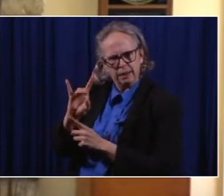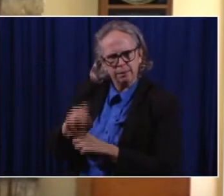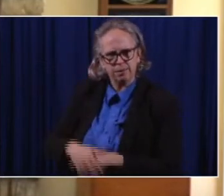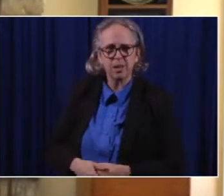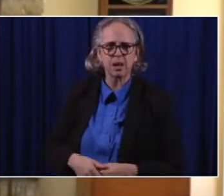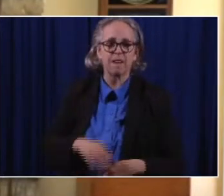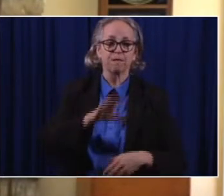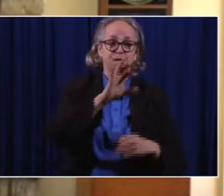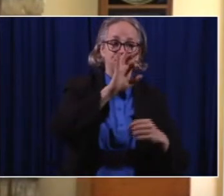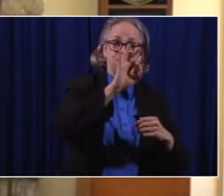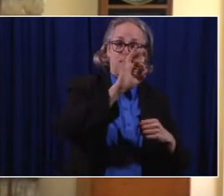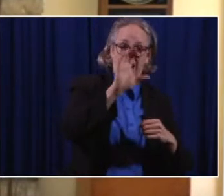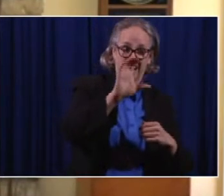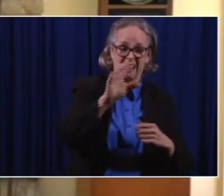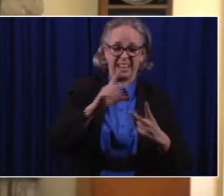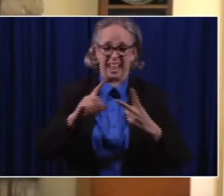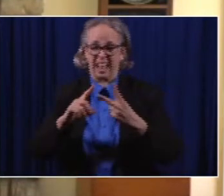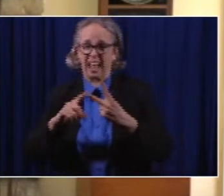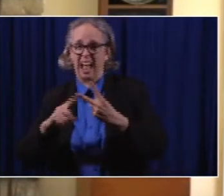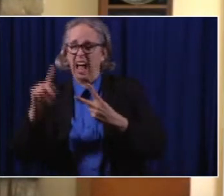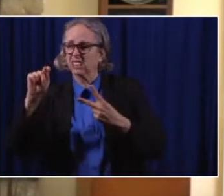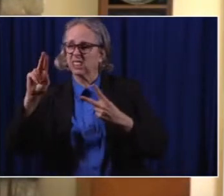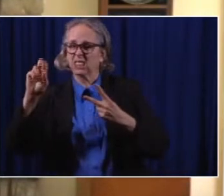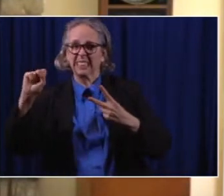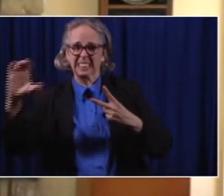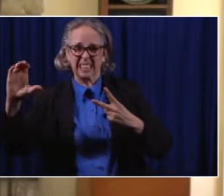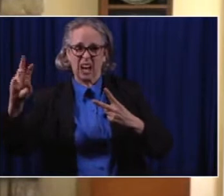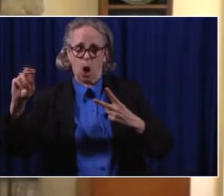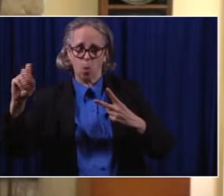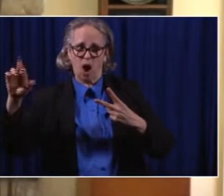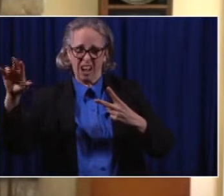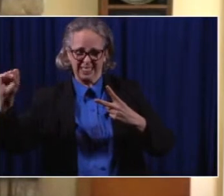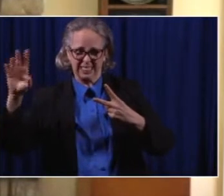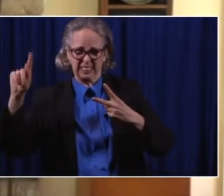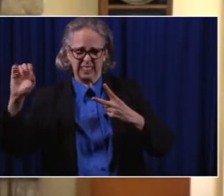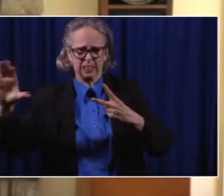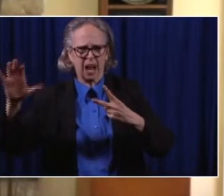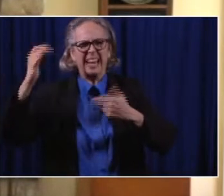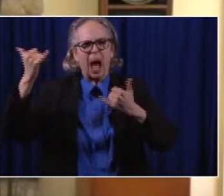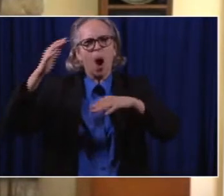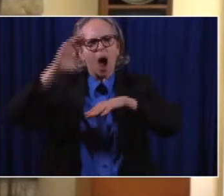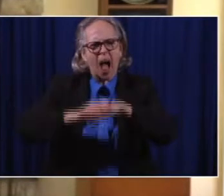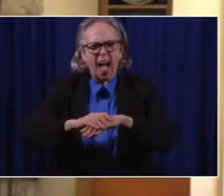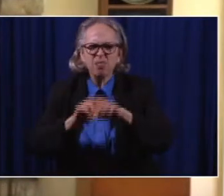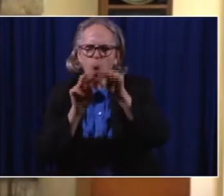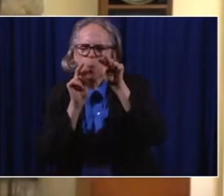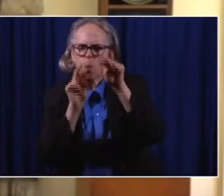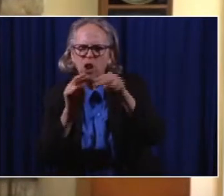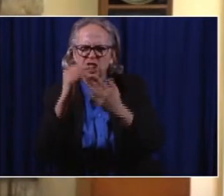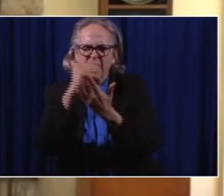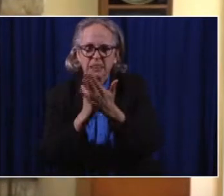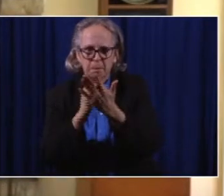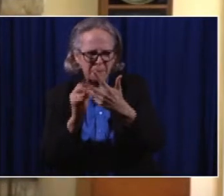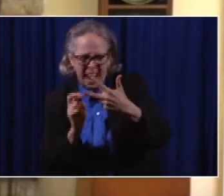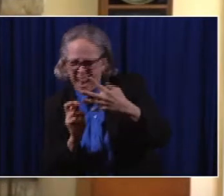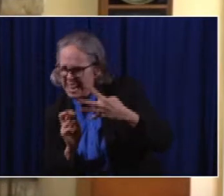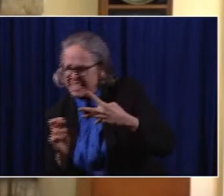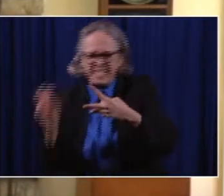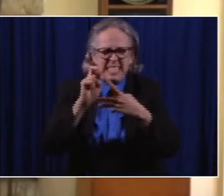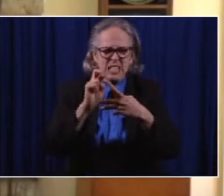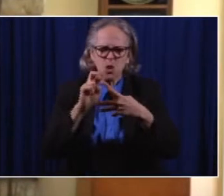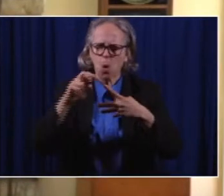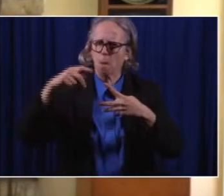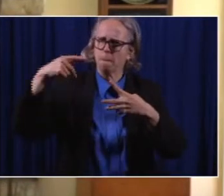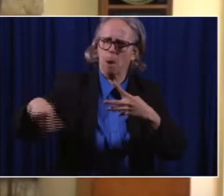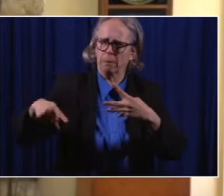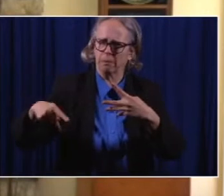County, Delaware, Erie, Hancock, Jackson, Knox, Miami, Paulding, Seneca, Shelby, Williams,